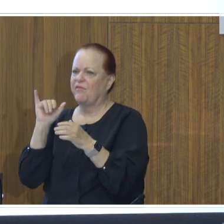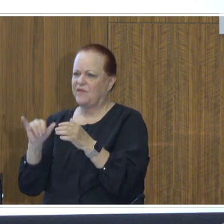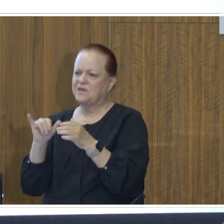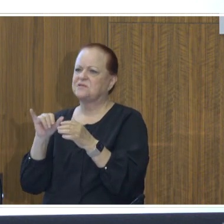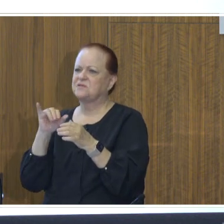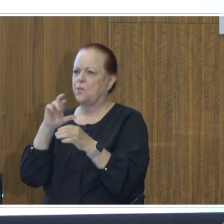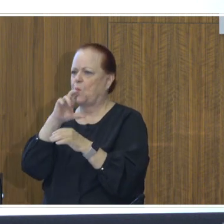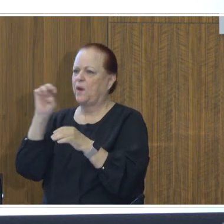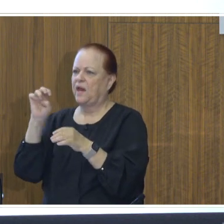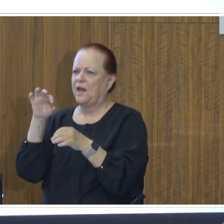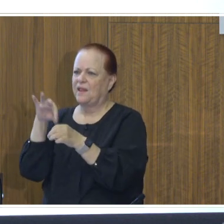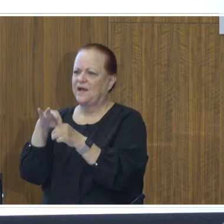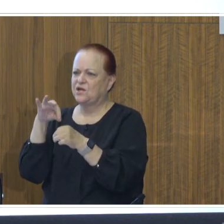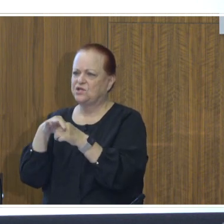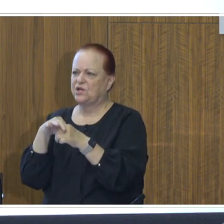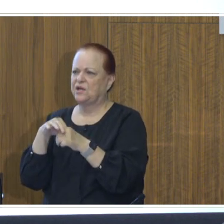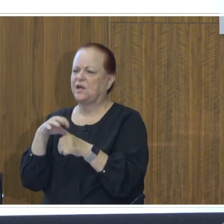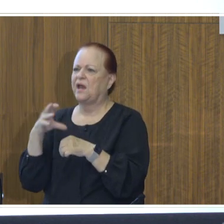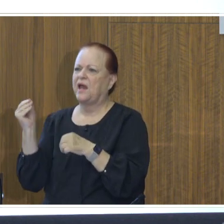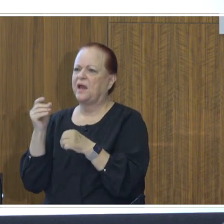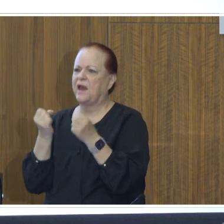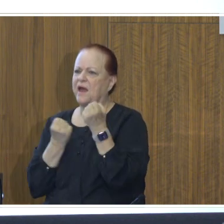around, we're here advocating